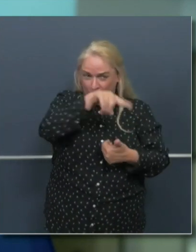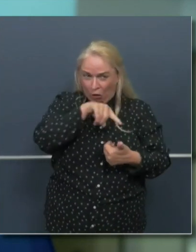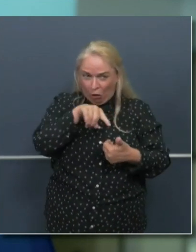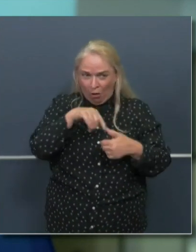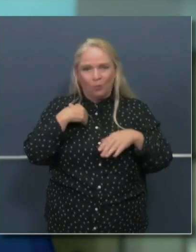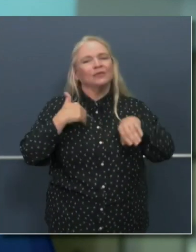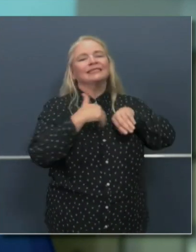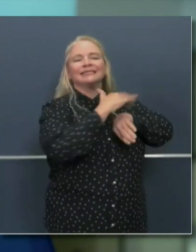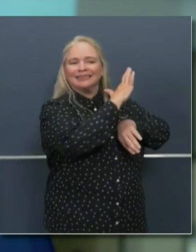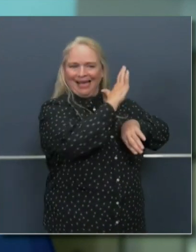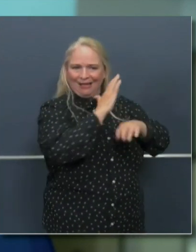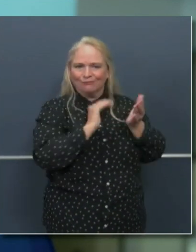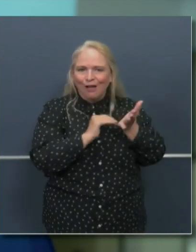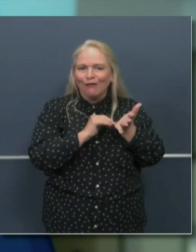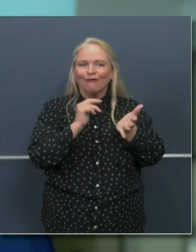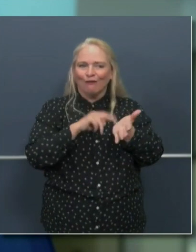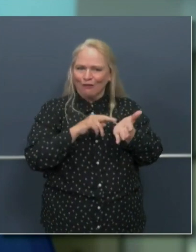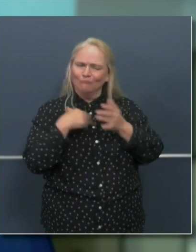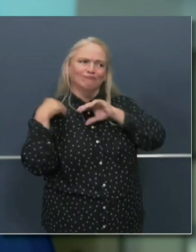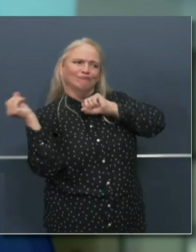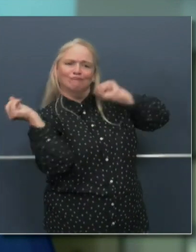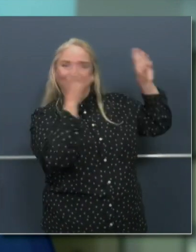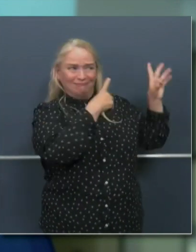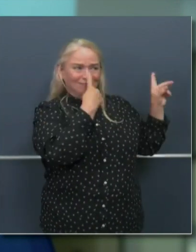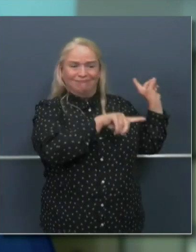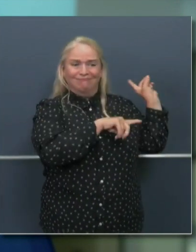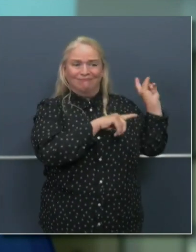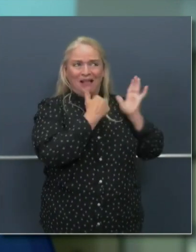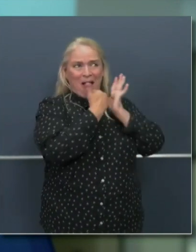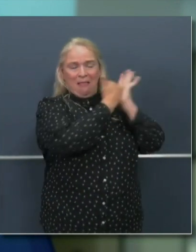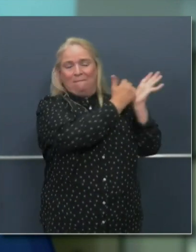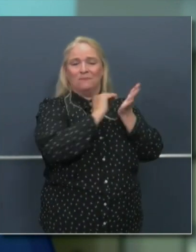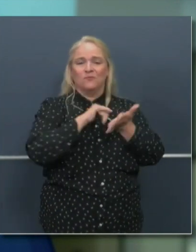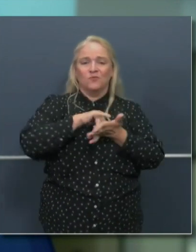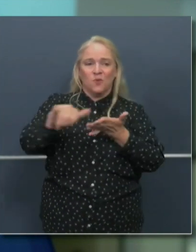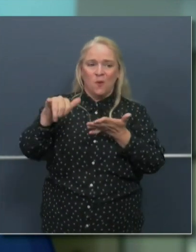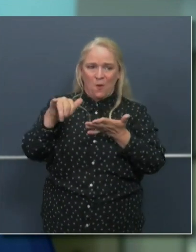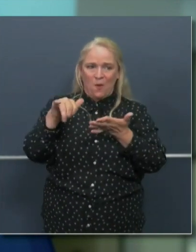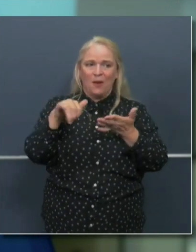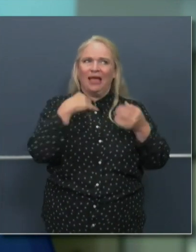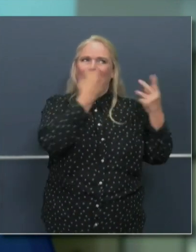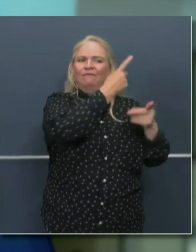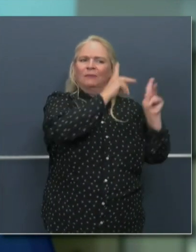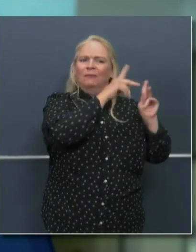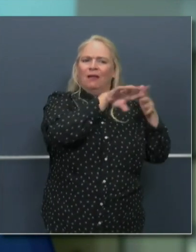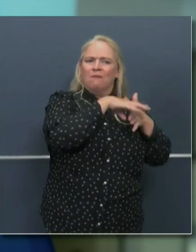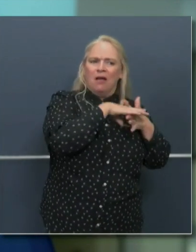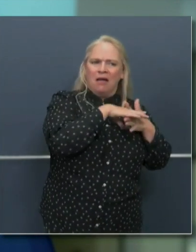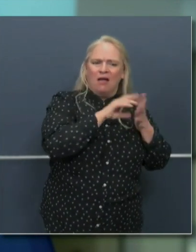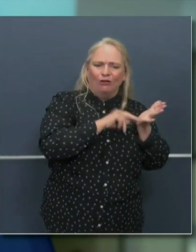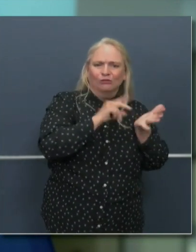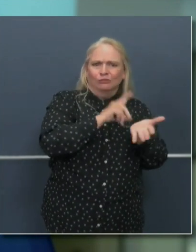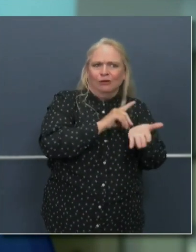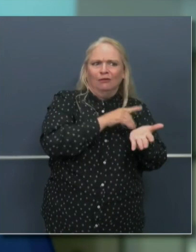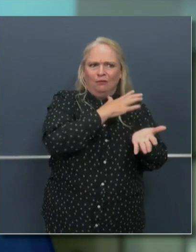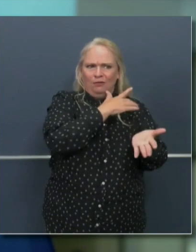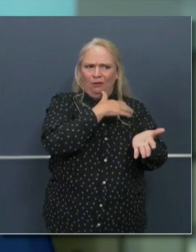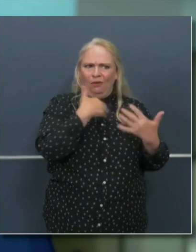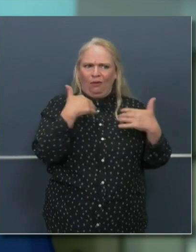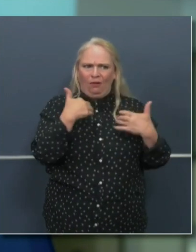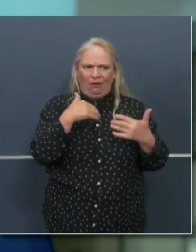and assistance, but they also got valuable experience that we're able to take back from that time in the